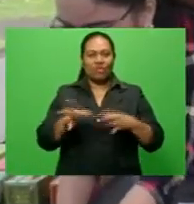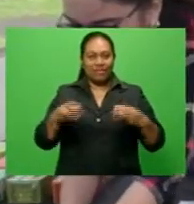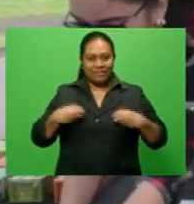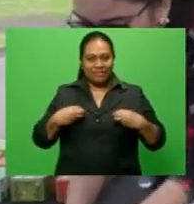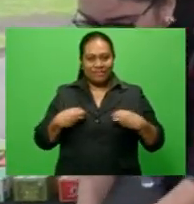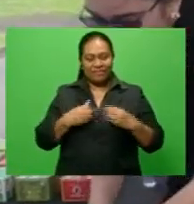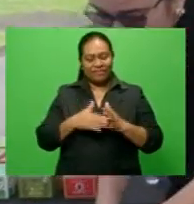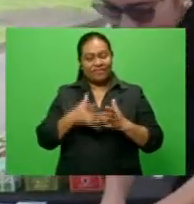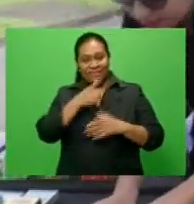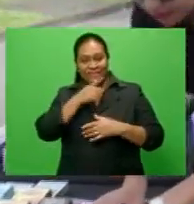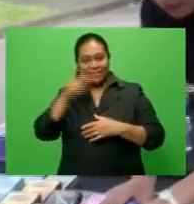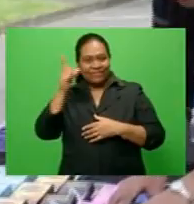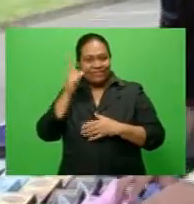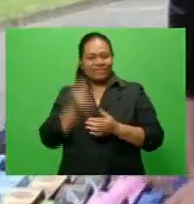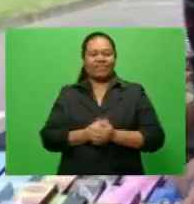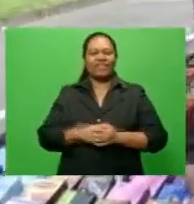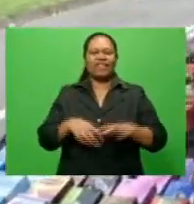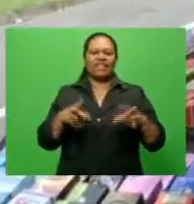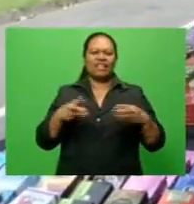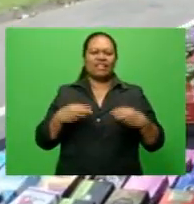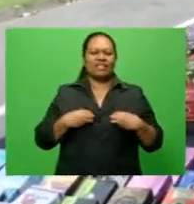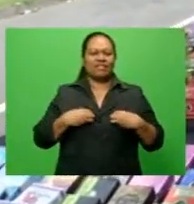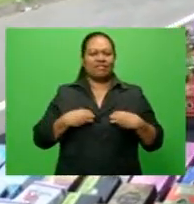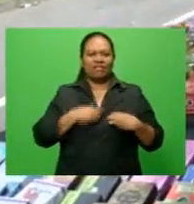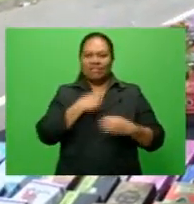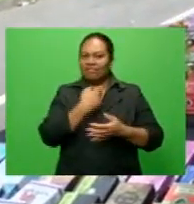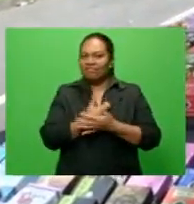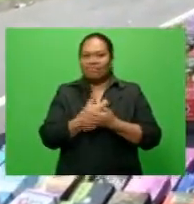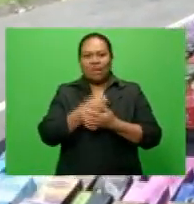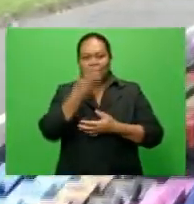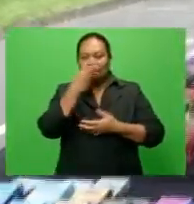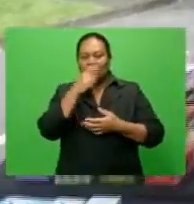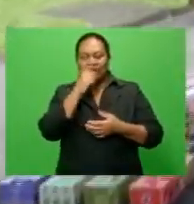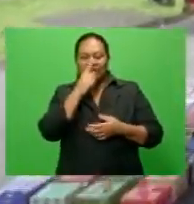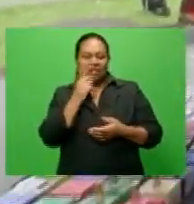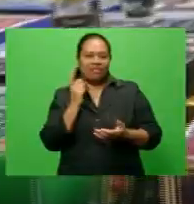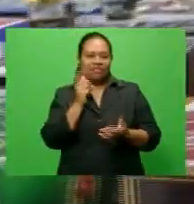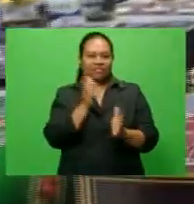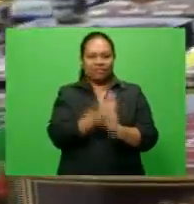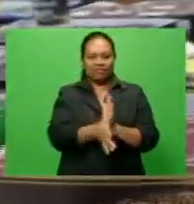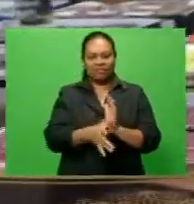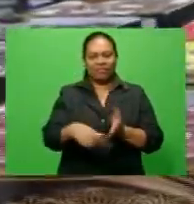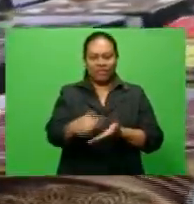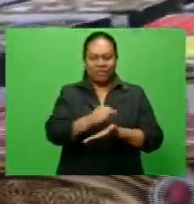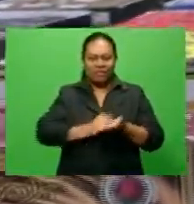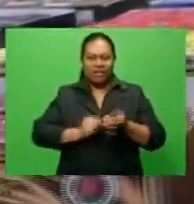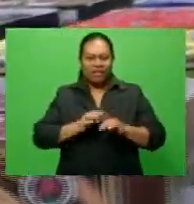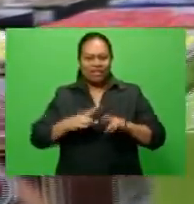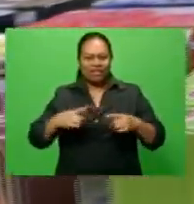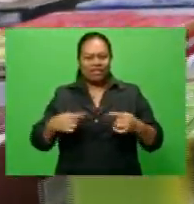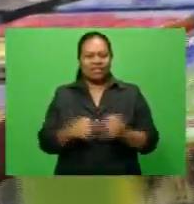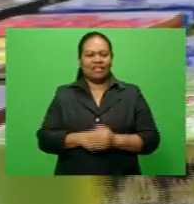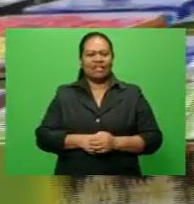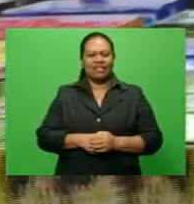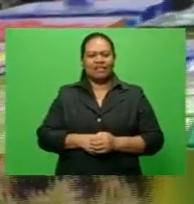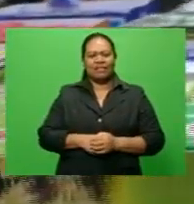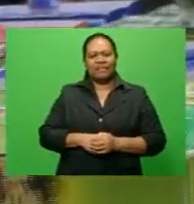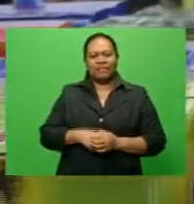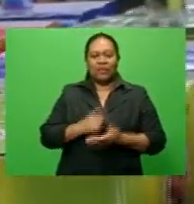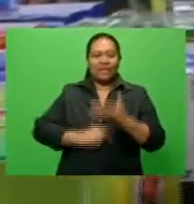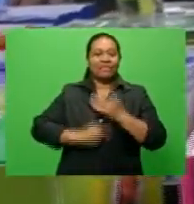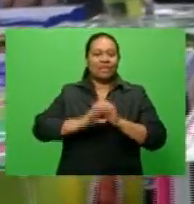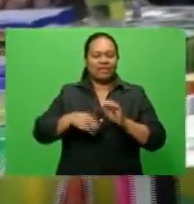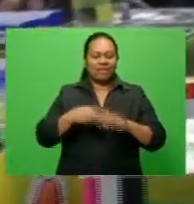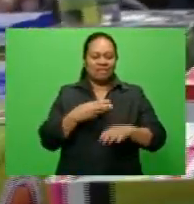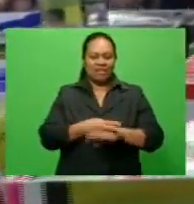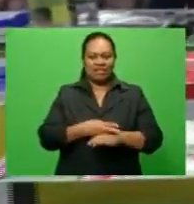Suva yesterday and received an overwhelming number of customers. They now aim to sell their product at the monthly Rock Market event.